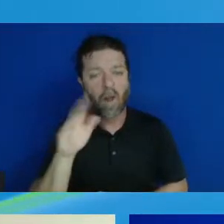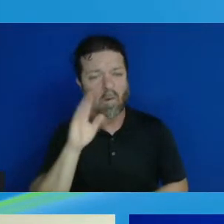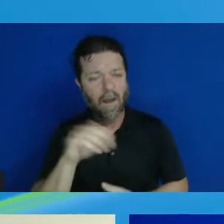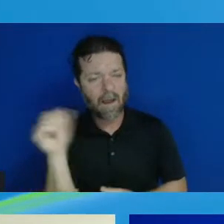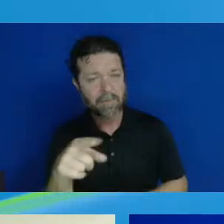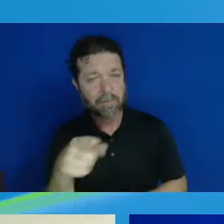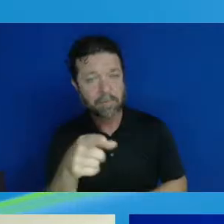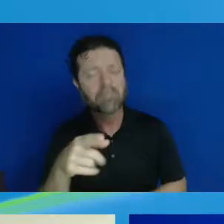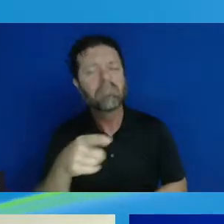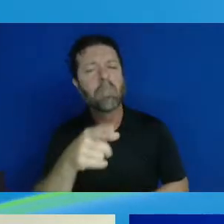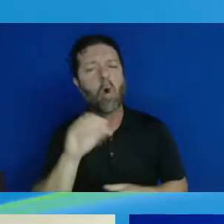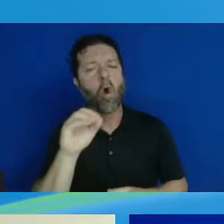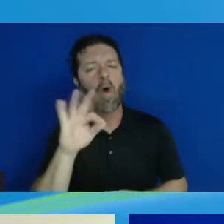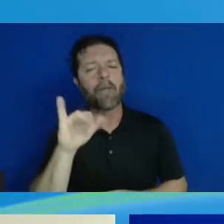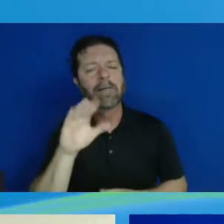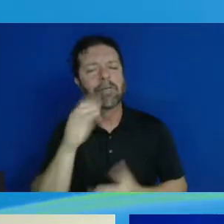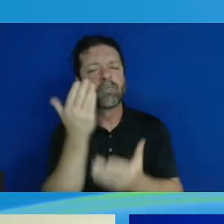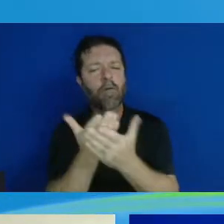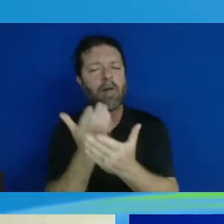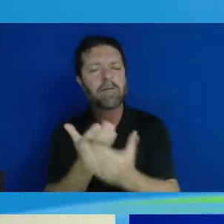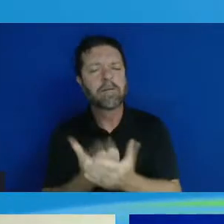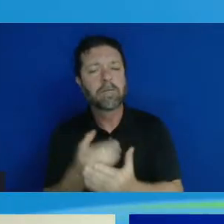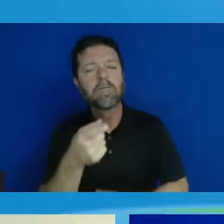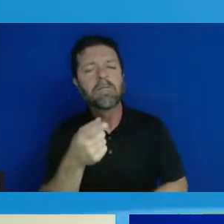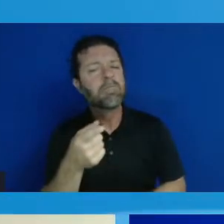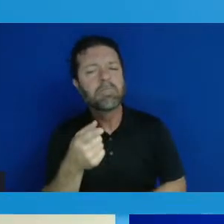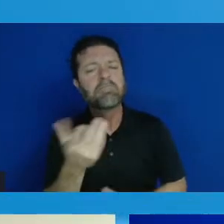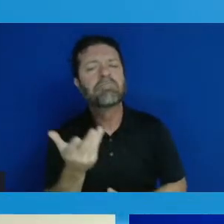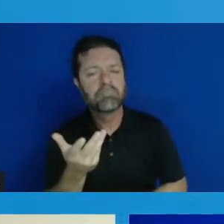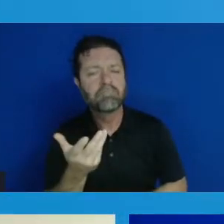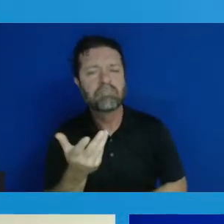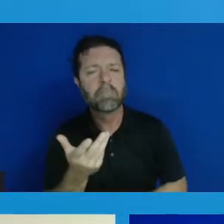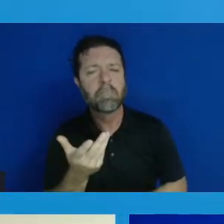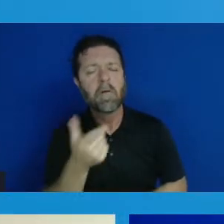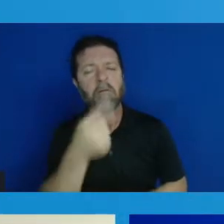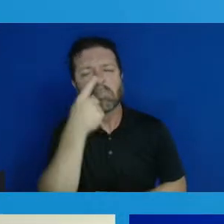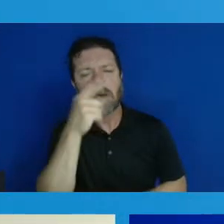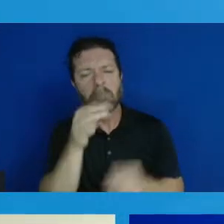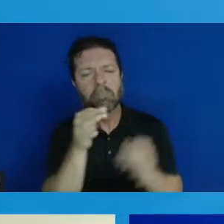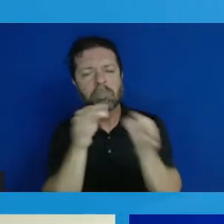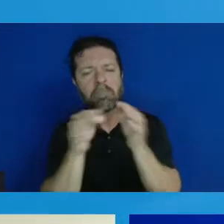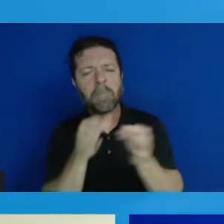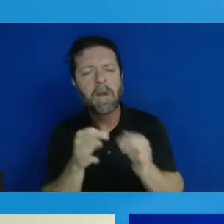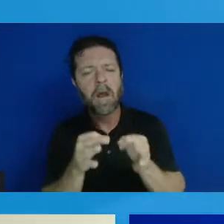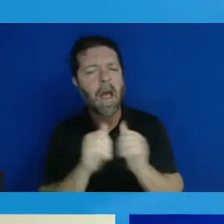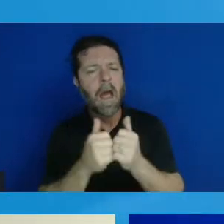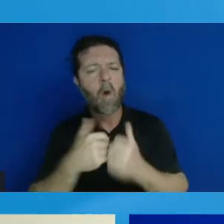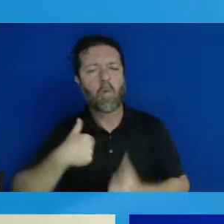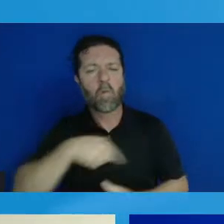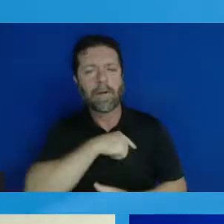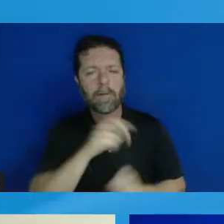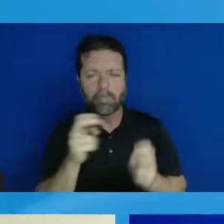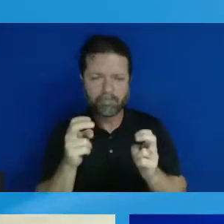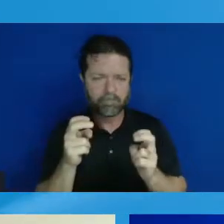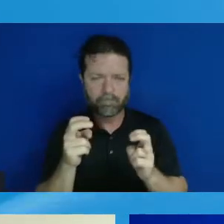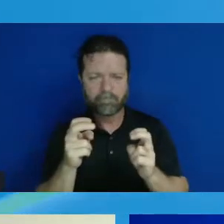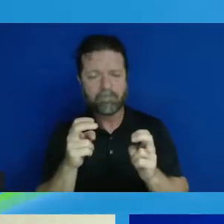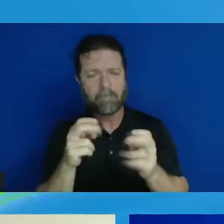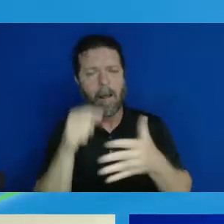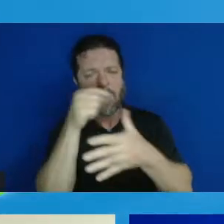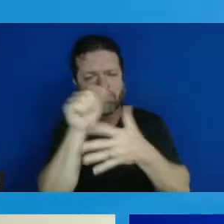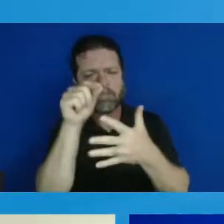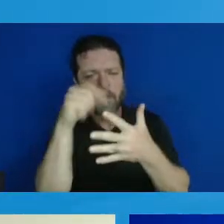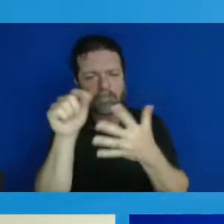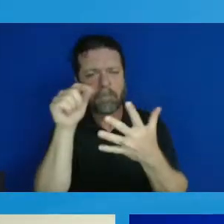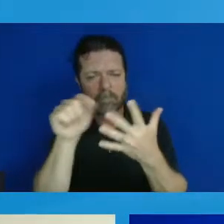it, um, walk me through how we go about verifying somebody's office space. Yeah, so